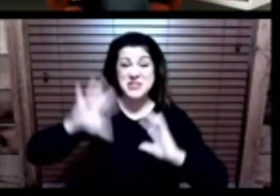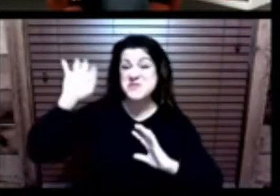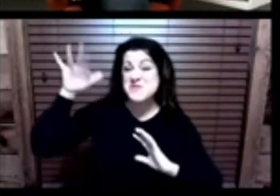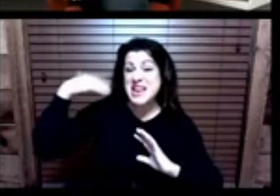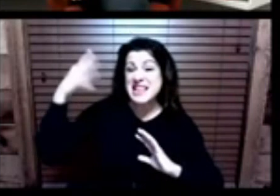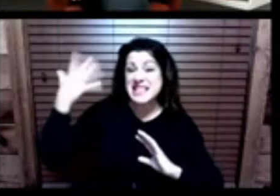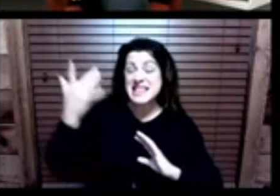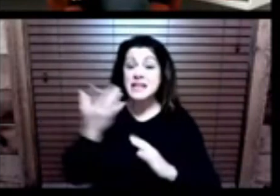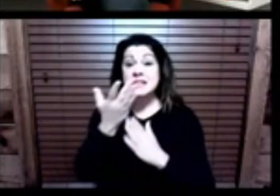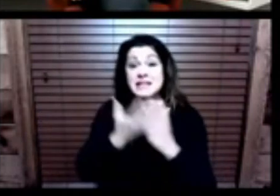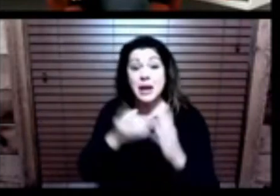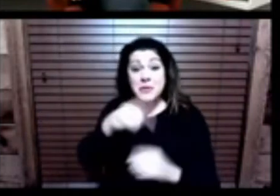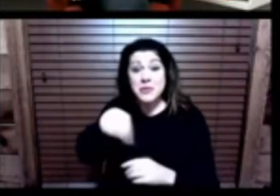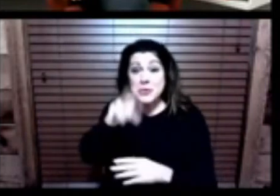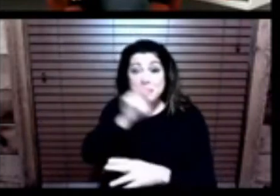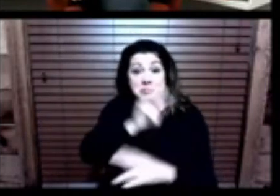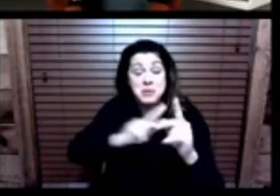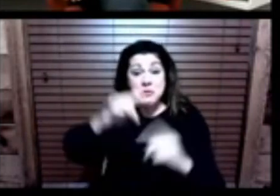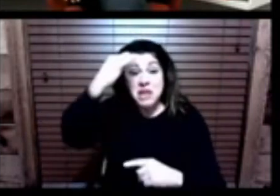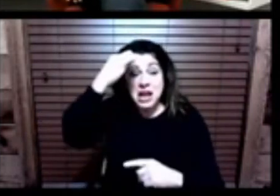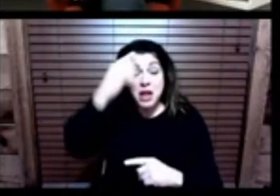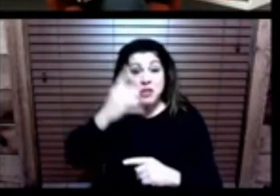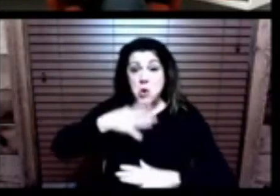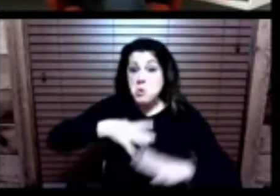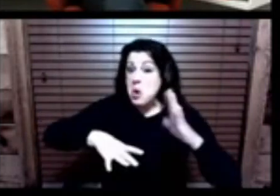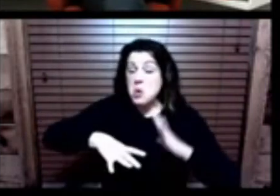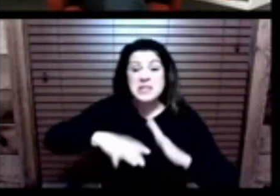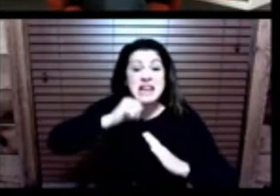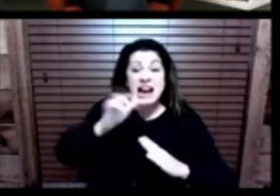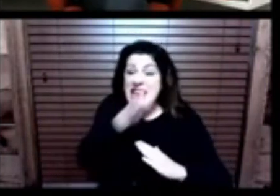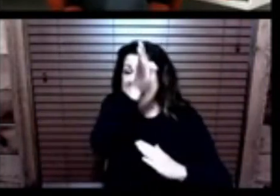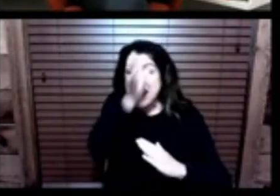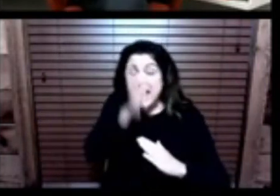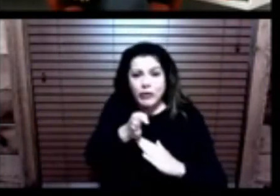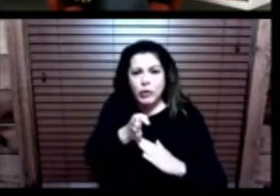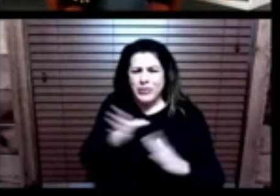in no dashiki or the diaper. Definitely not a diaper.